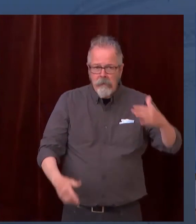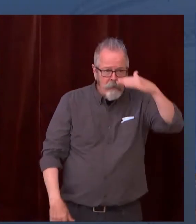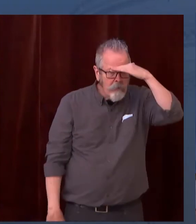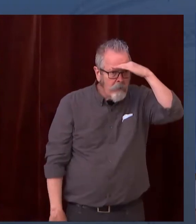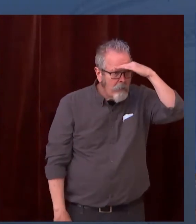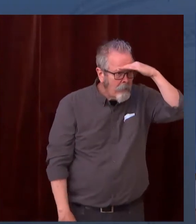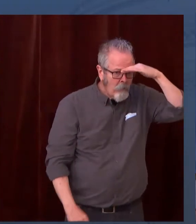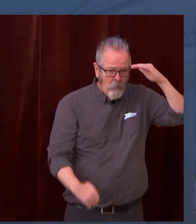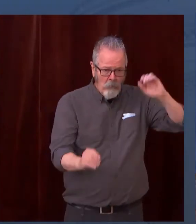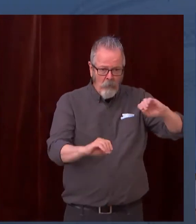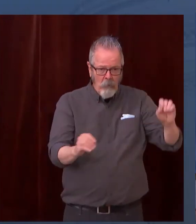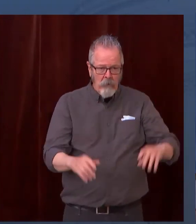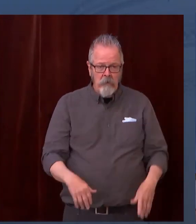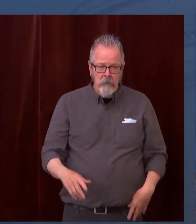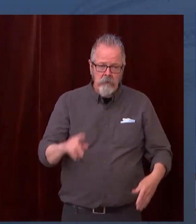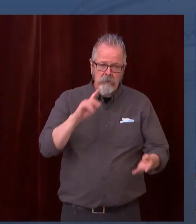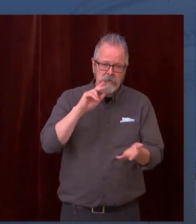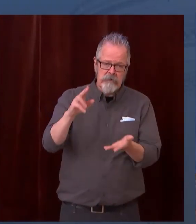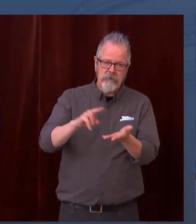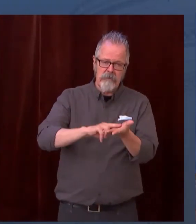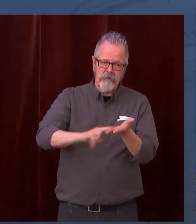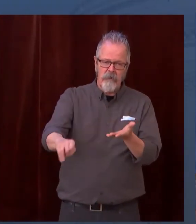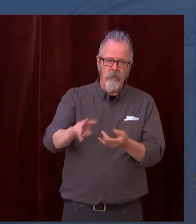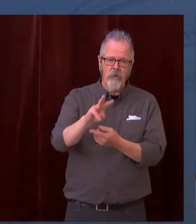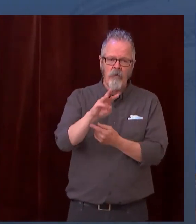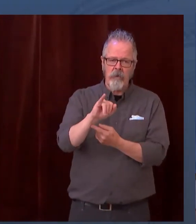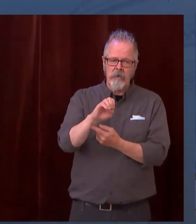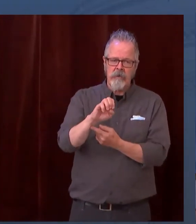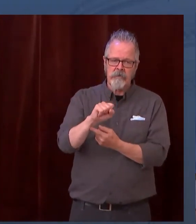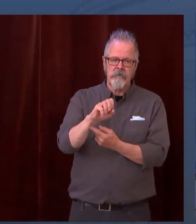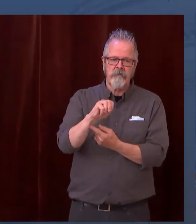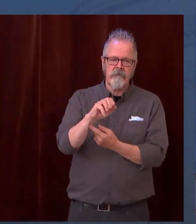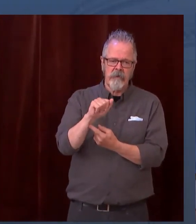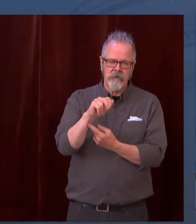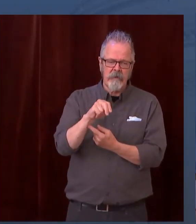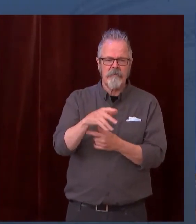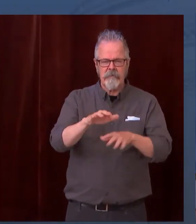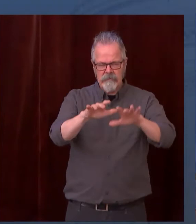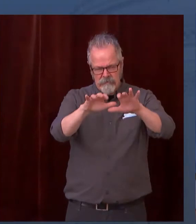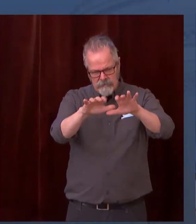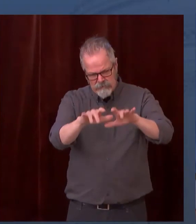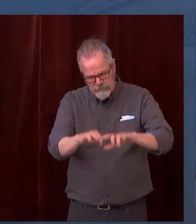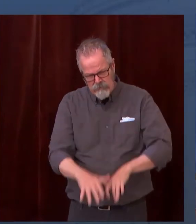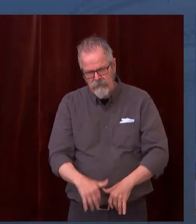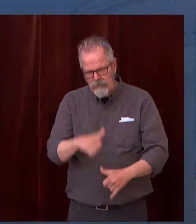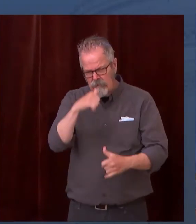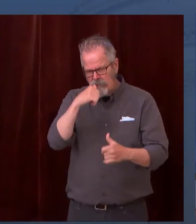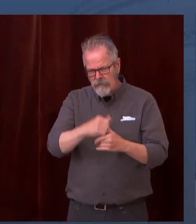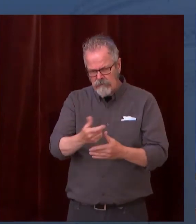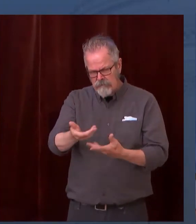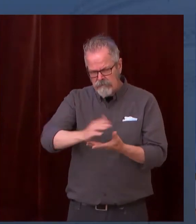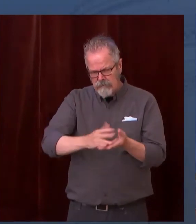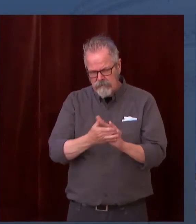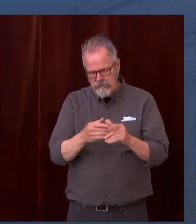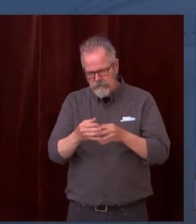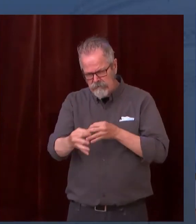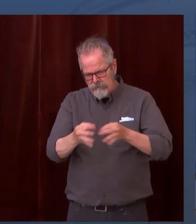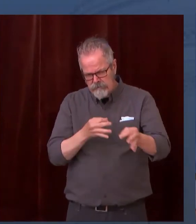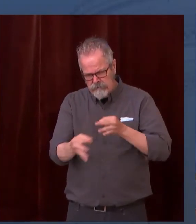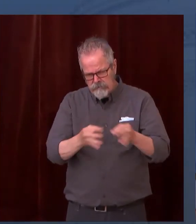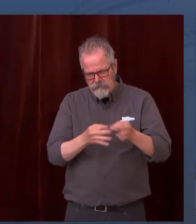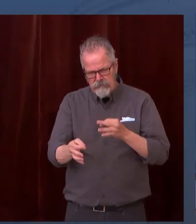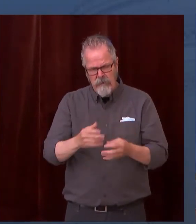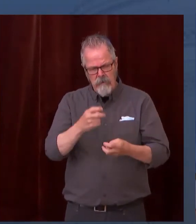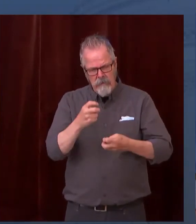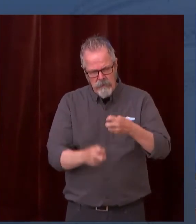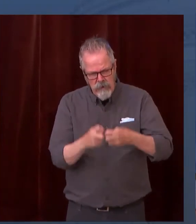of the problems with getting defective and incomplete and unorganized kits that have made it very difficult for us to do this. We hope the federal